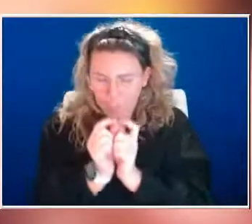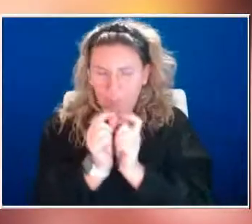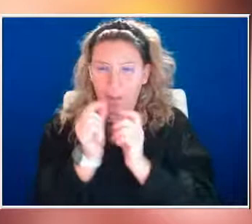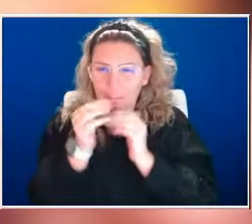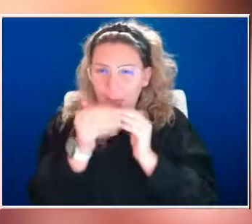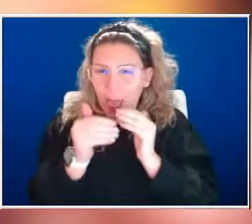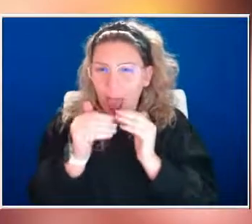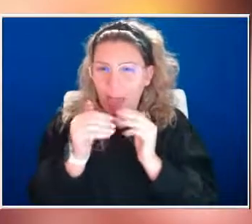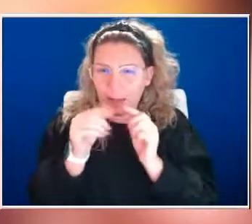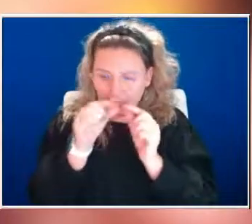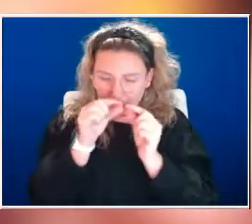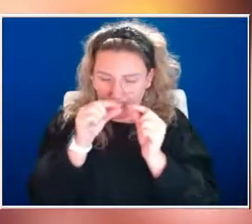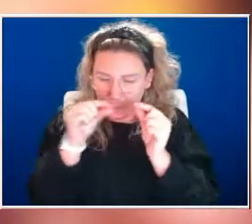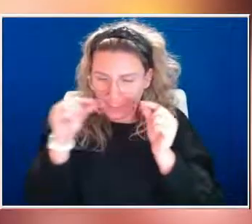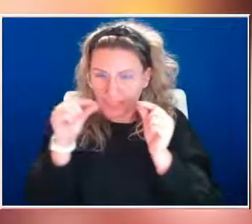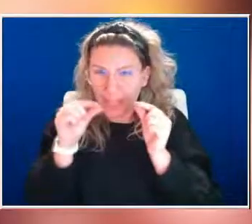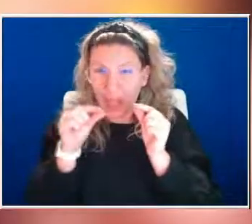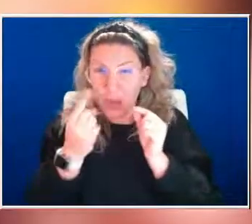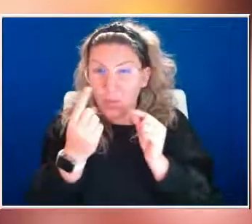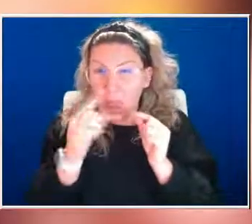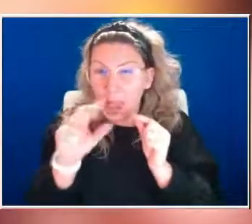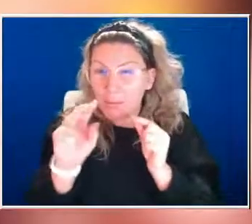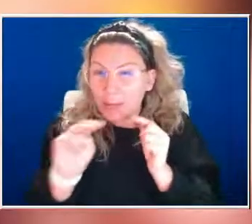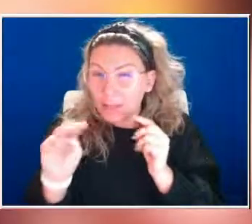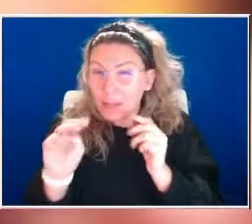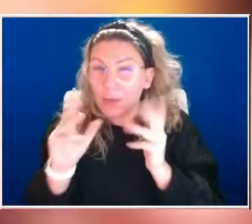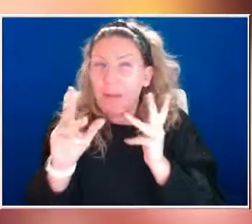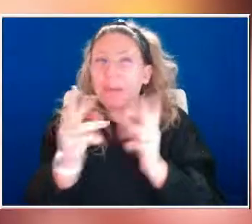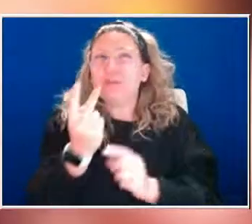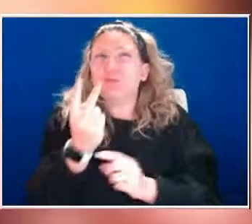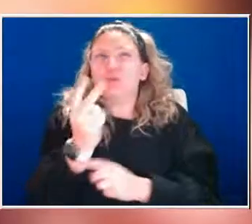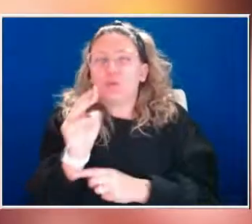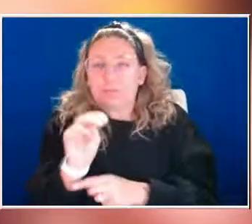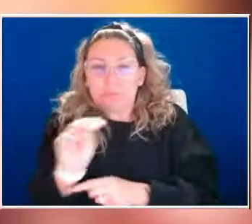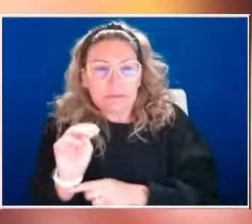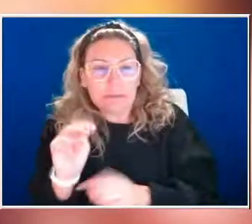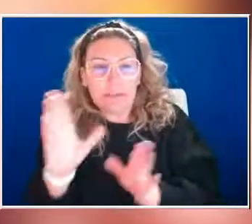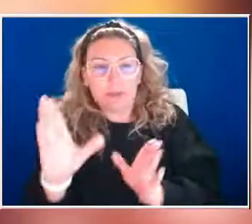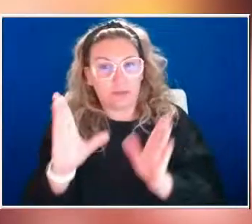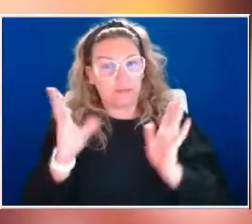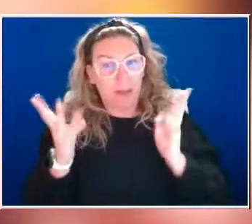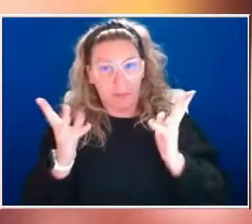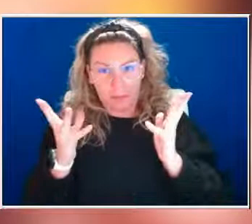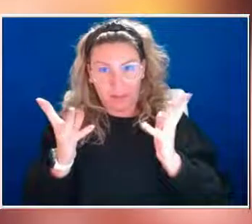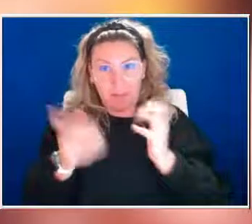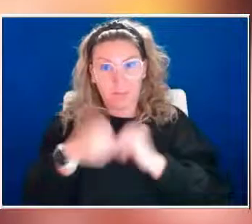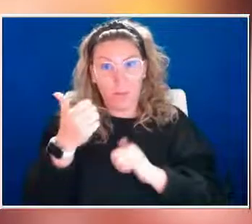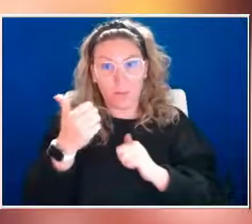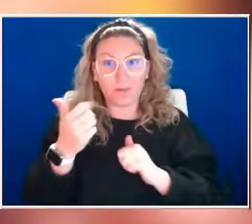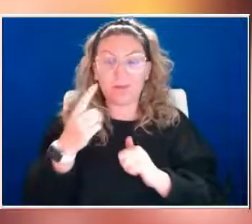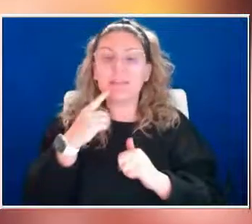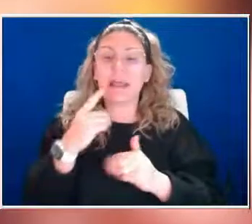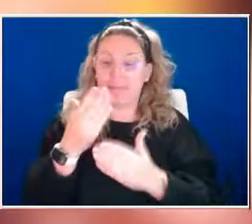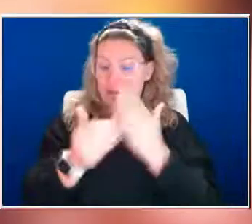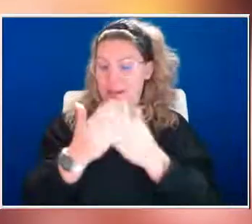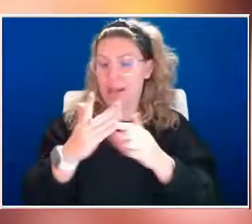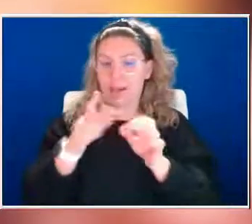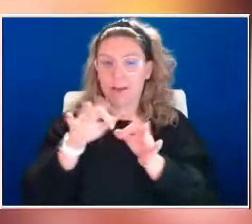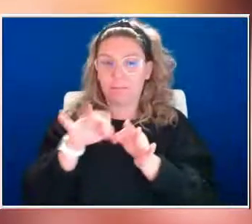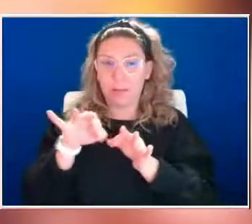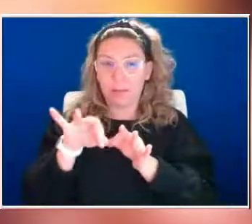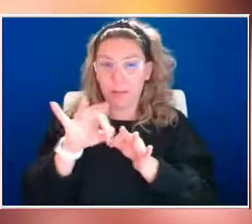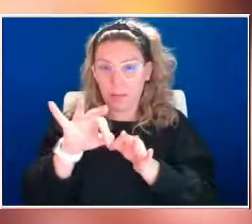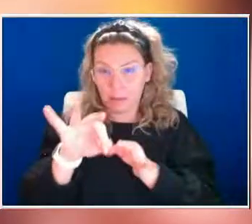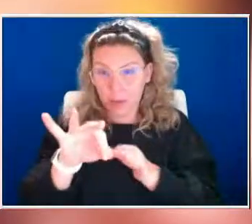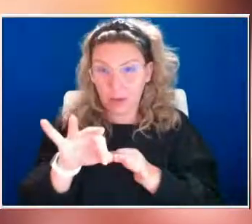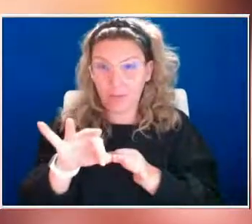around about 1 millimeter in width, sometimes as much as 2 millimeters if we're lucky, and then hand sew those together. So that